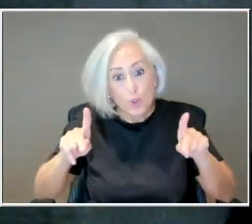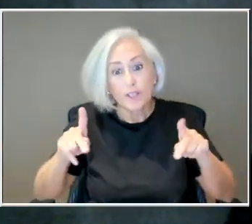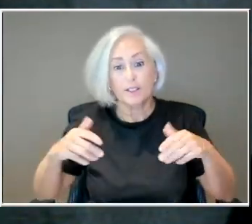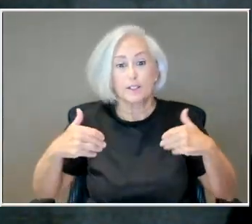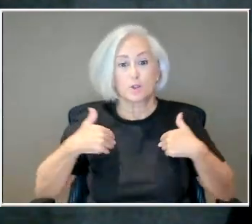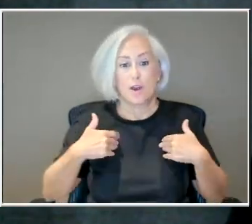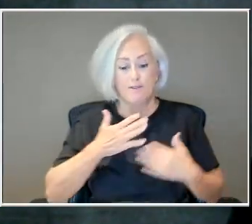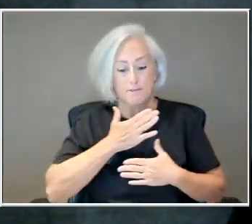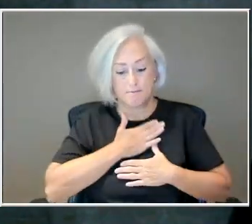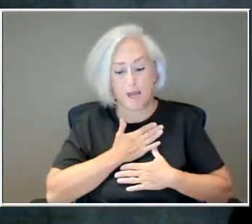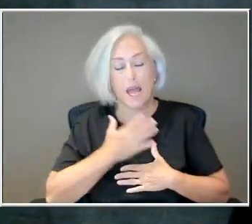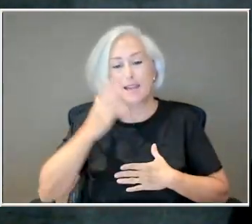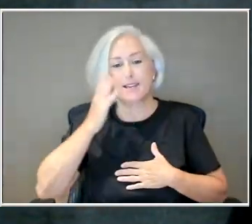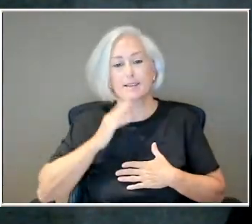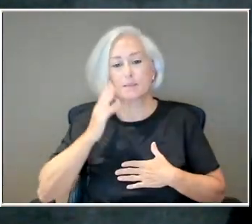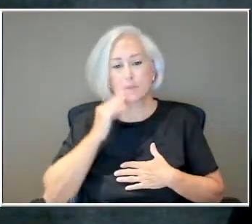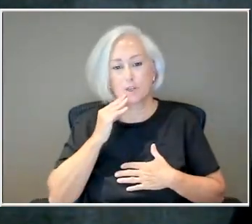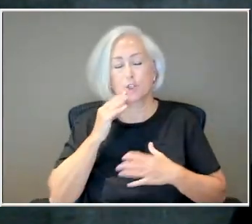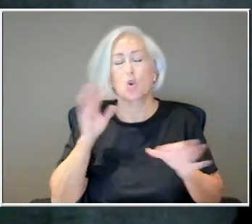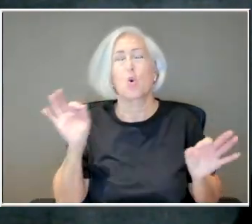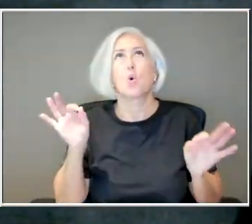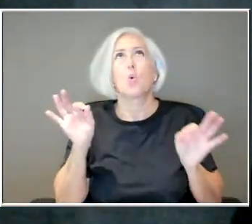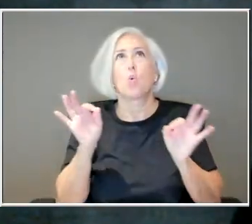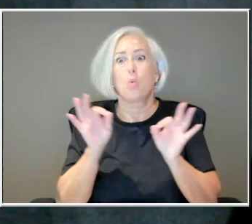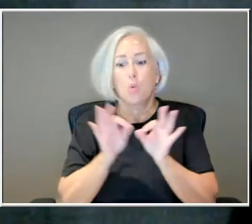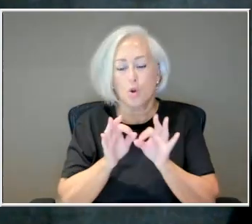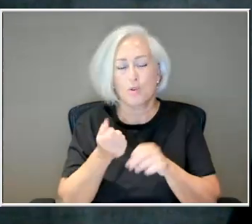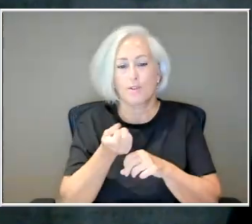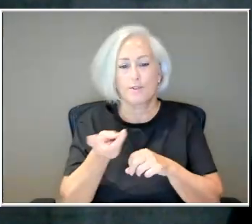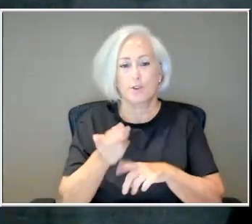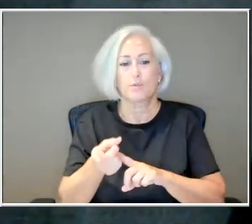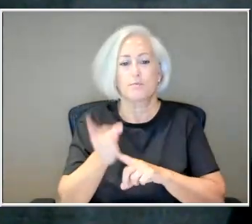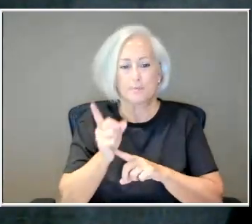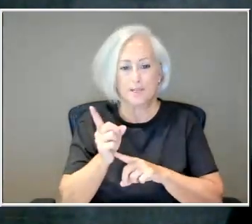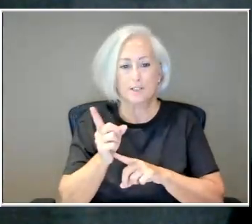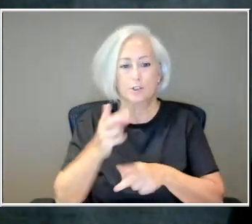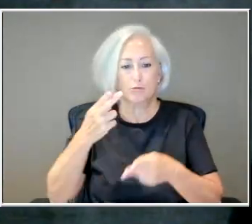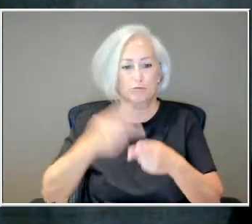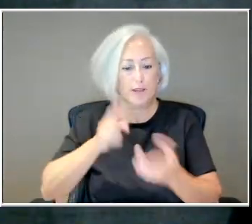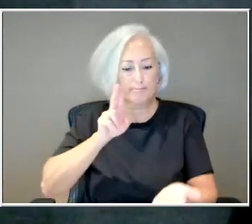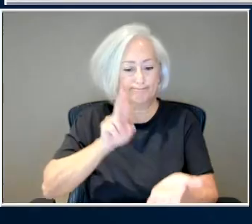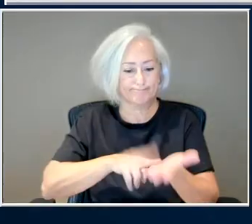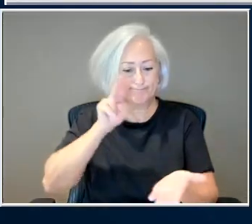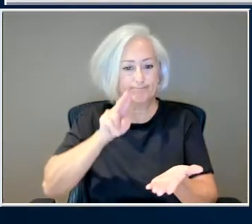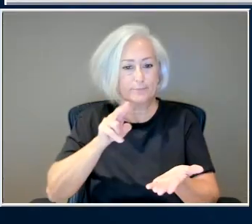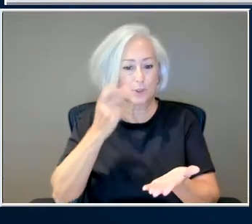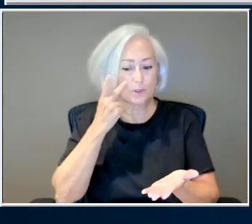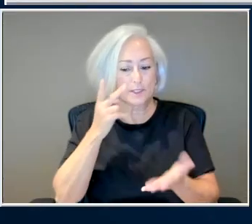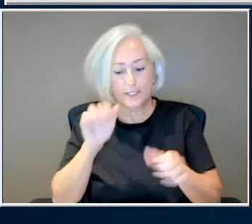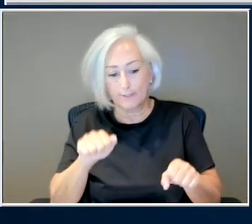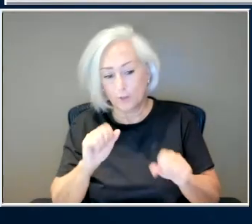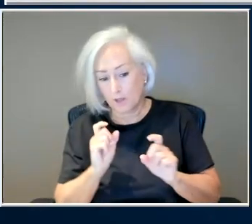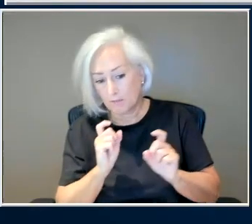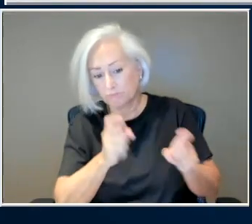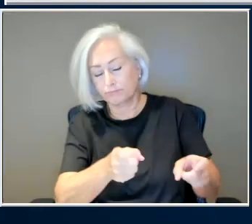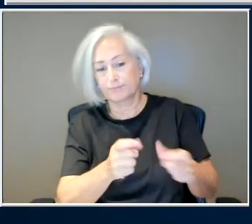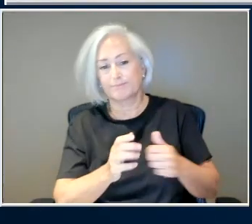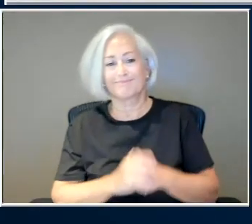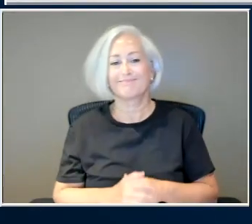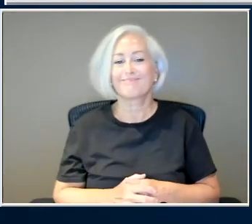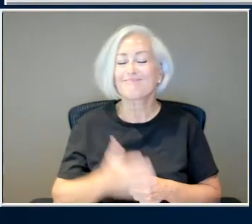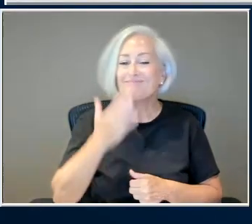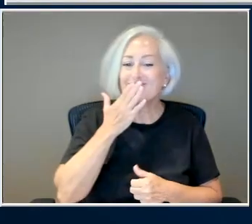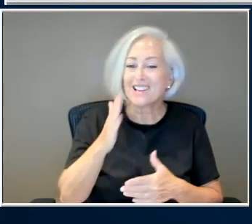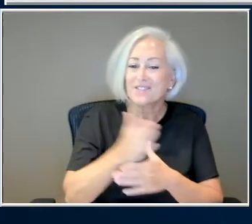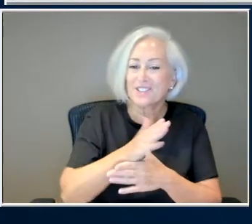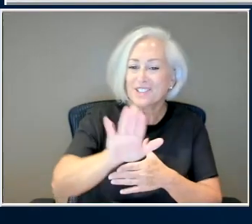did is definitely worth a few minutes to just sign up and see if you're eligible. Thank you again for sharing your story and